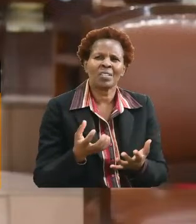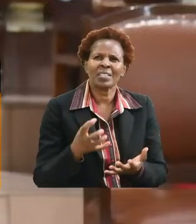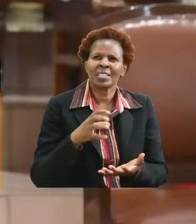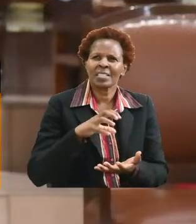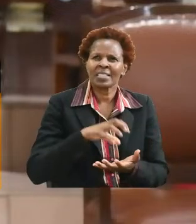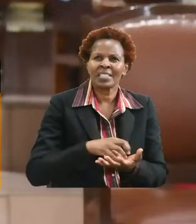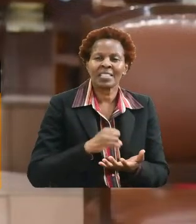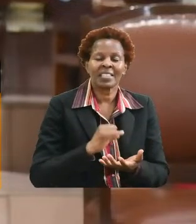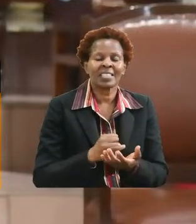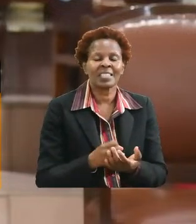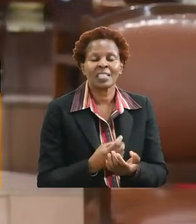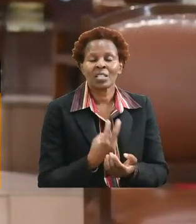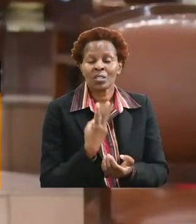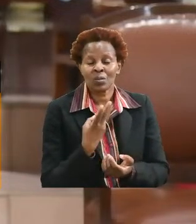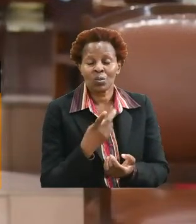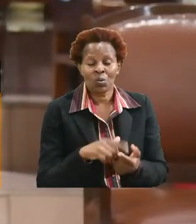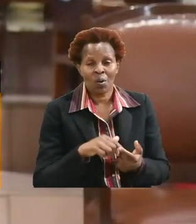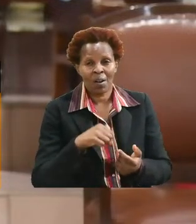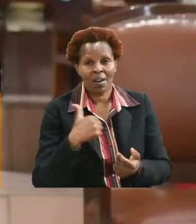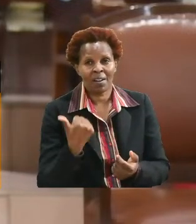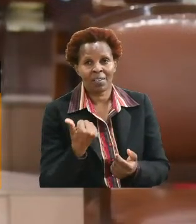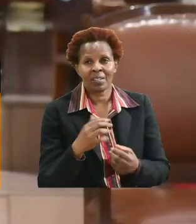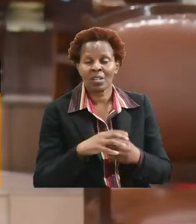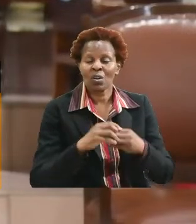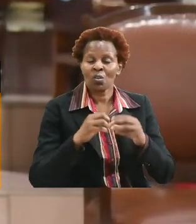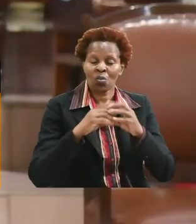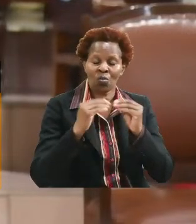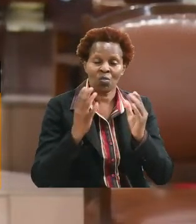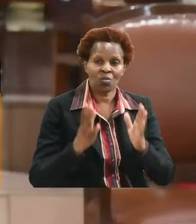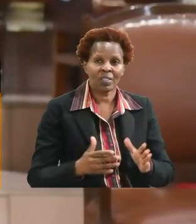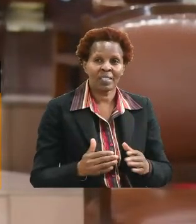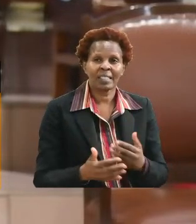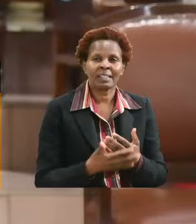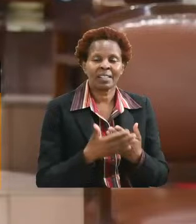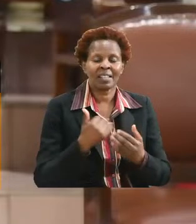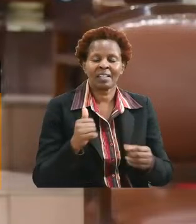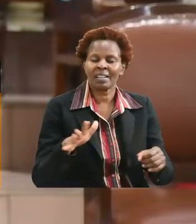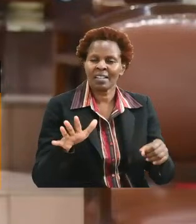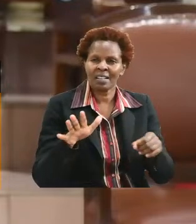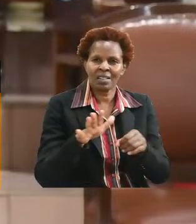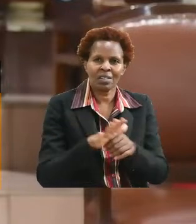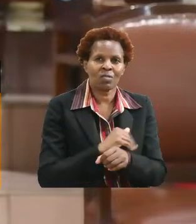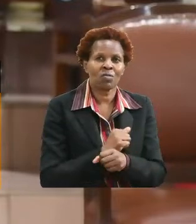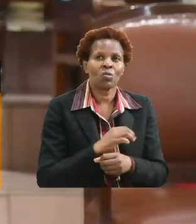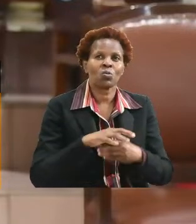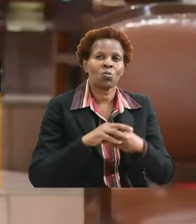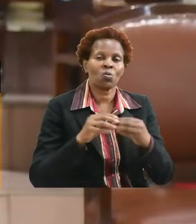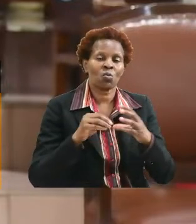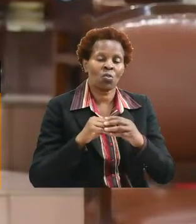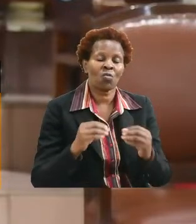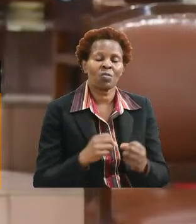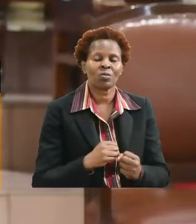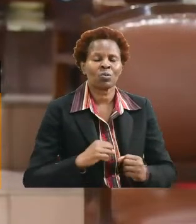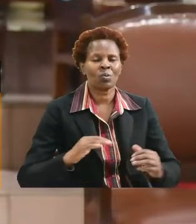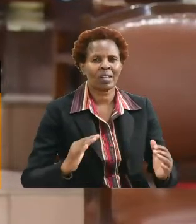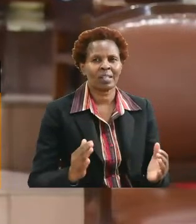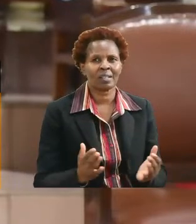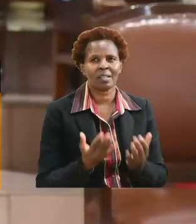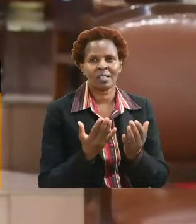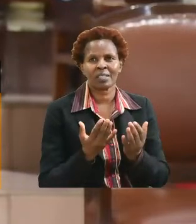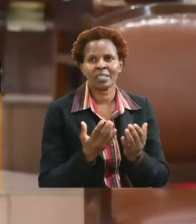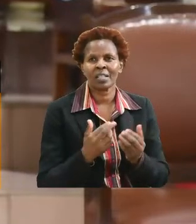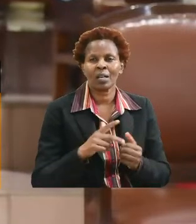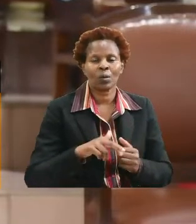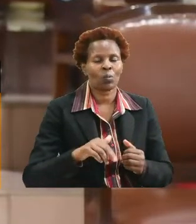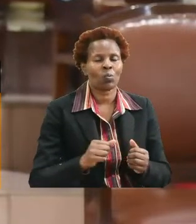seem to other people, the Comforter cares enough to comfort, to encourage, and to journey